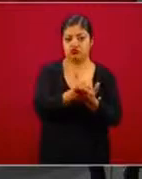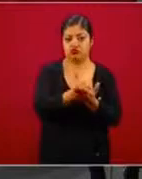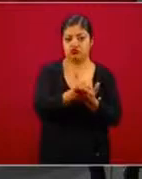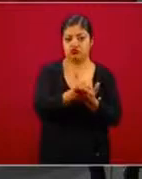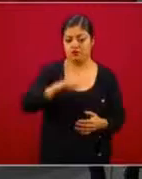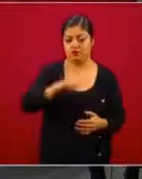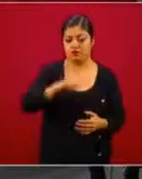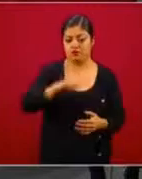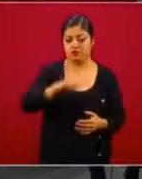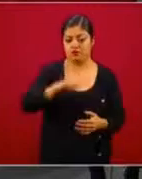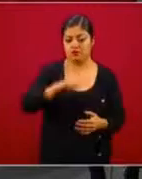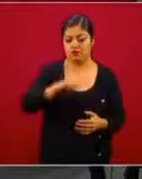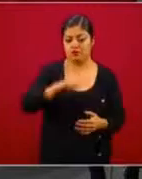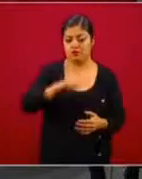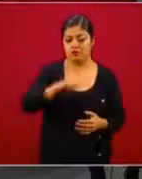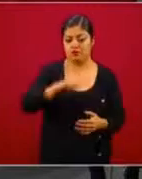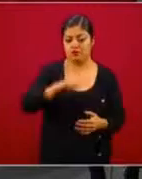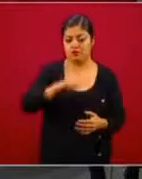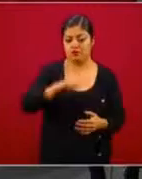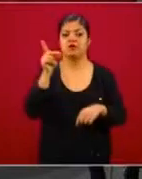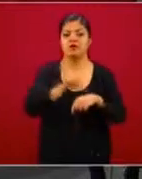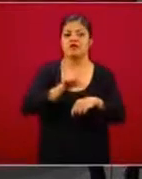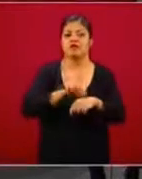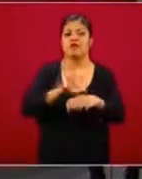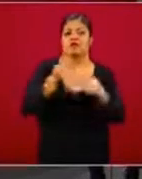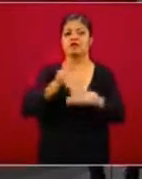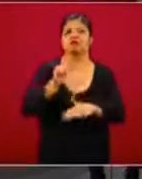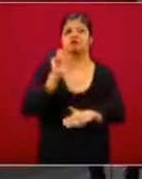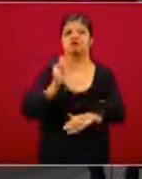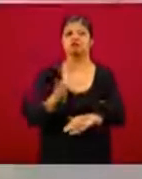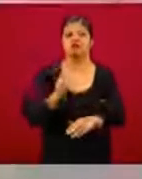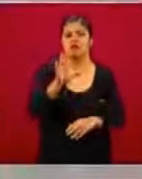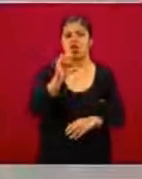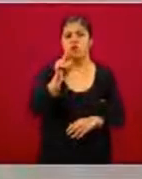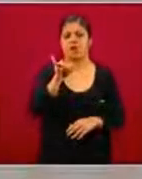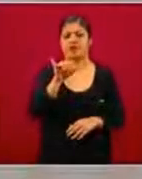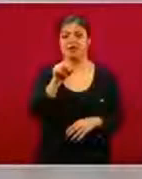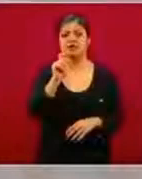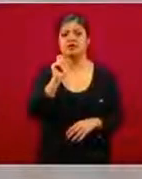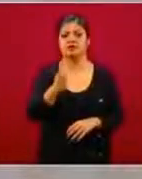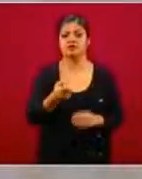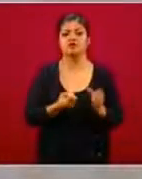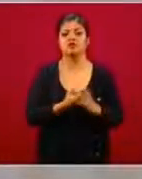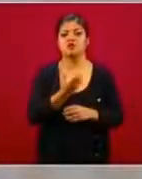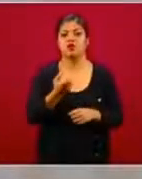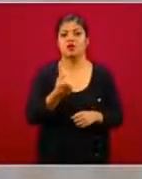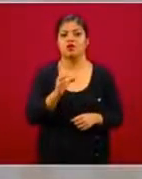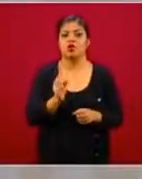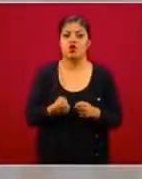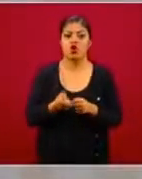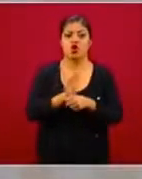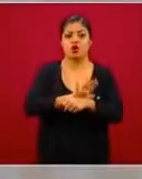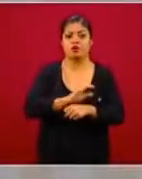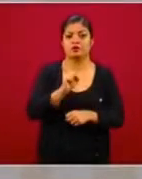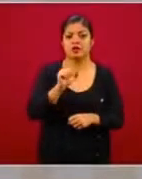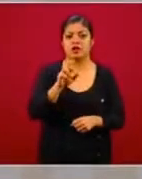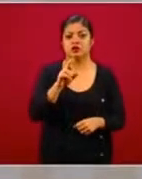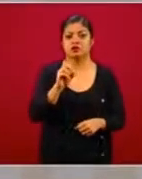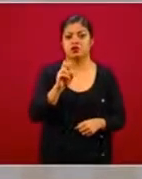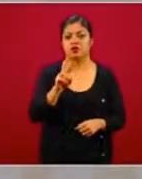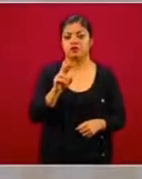1st. We are in the National Palacio in Mexico City. We're going to begin the daily press conference about